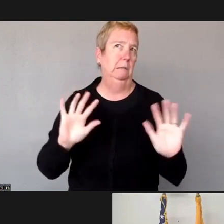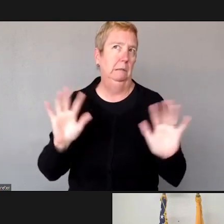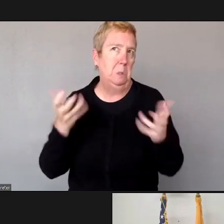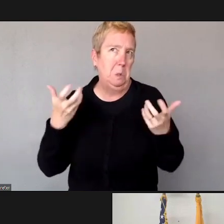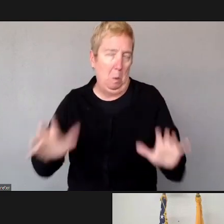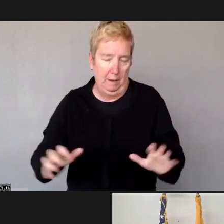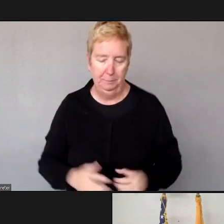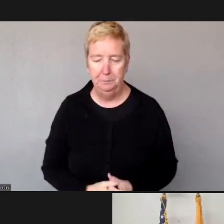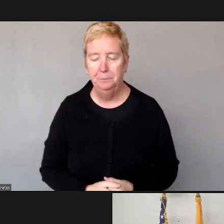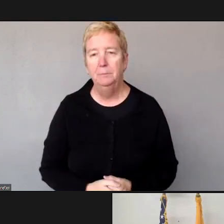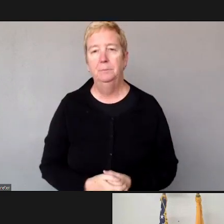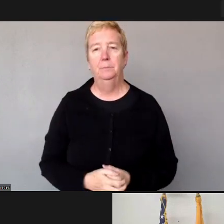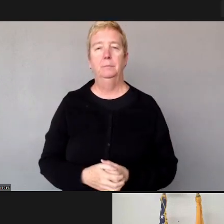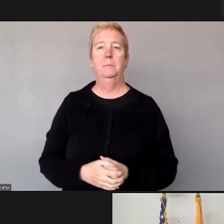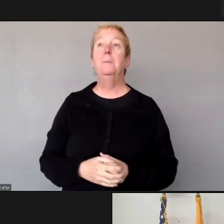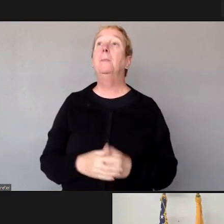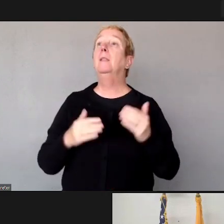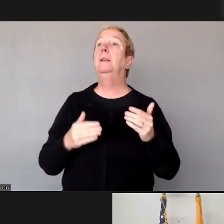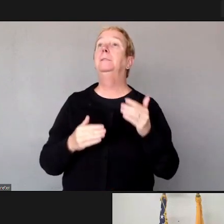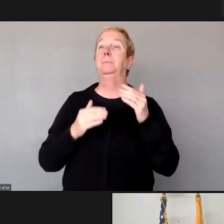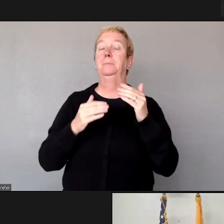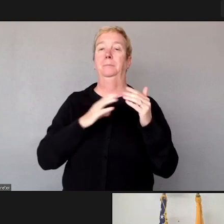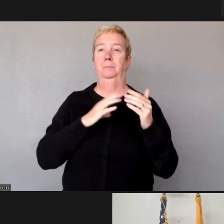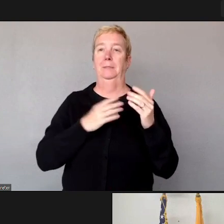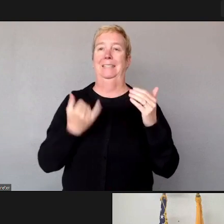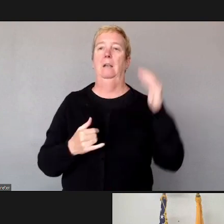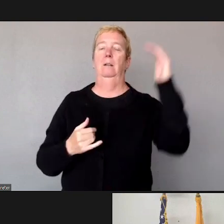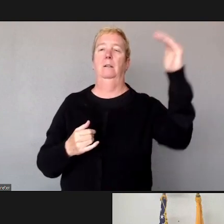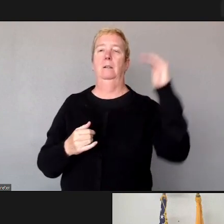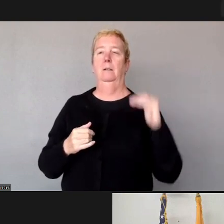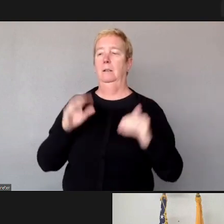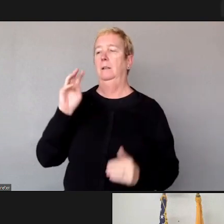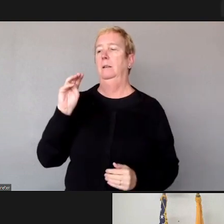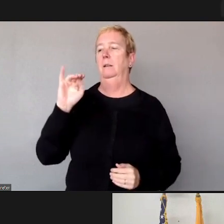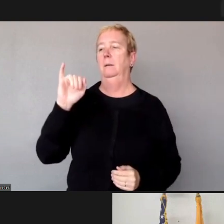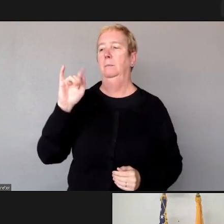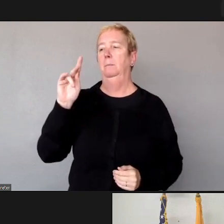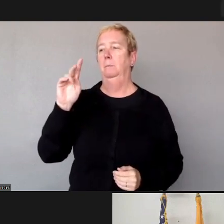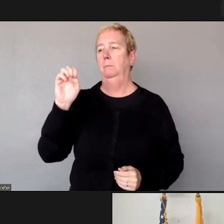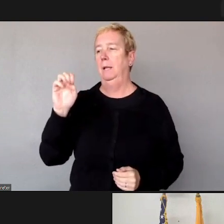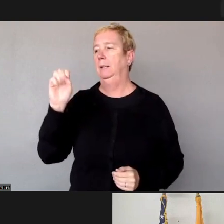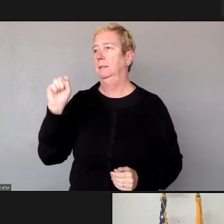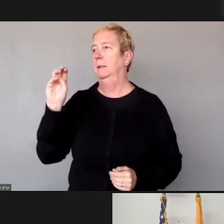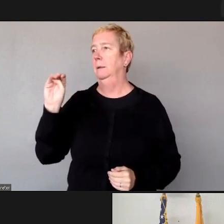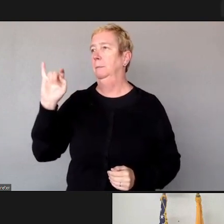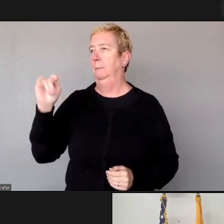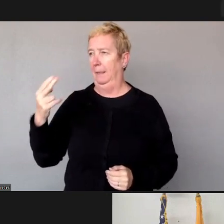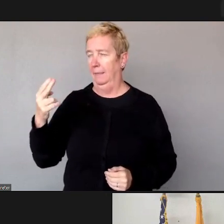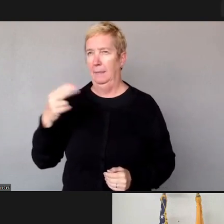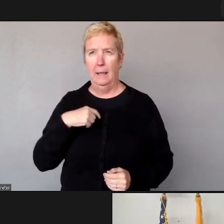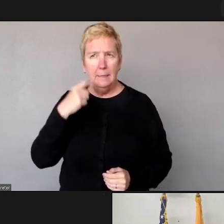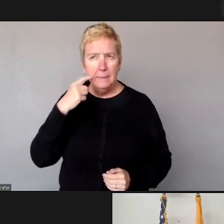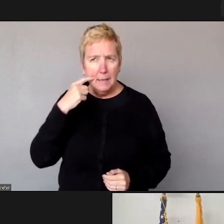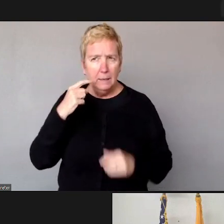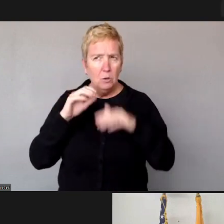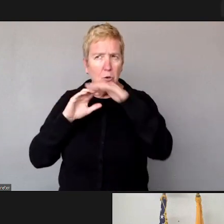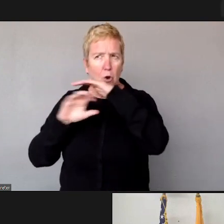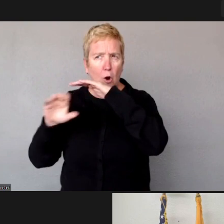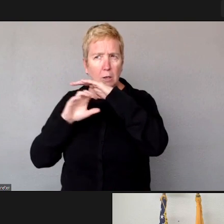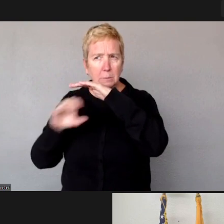thanks, Julia. Next, we're going to go to Mike Smith. Mike, I believe, is with the Carlsbad